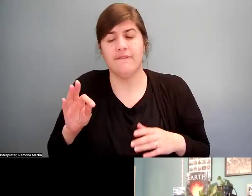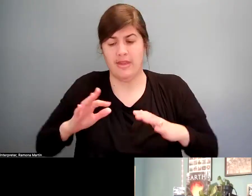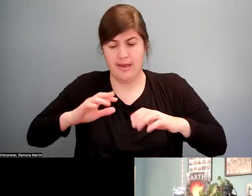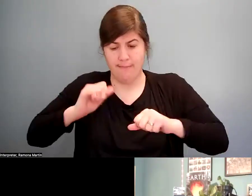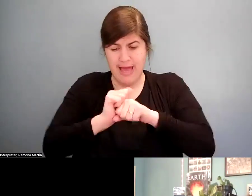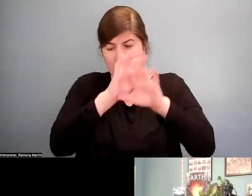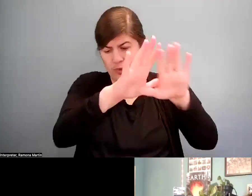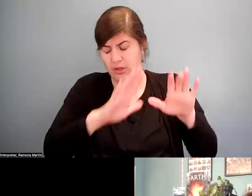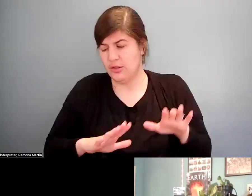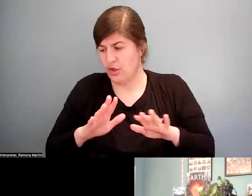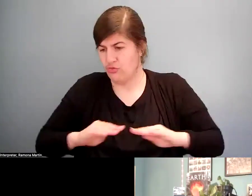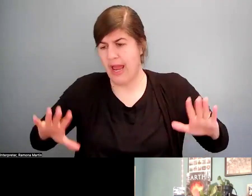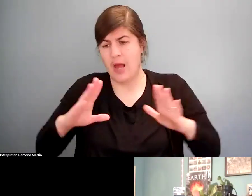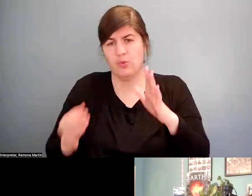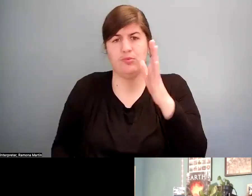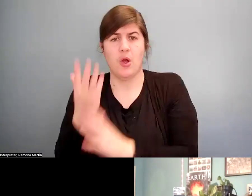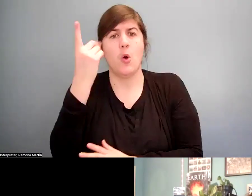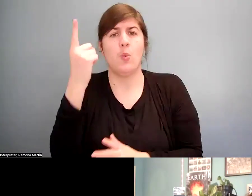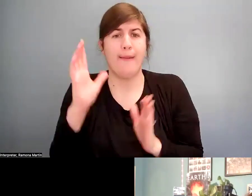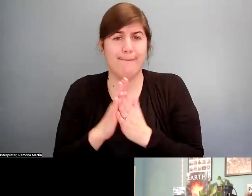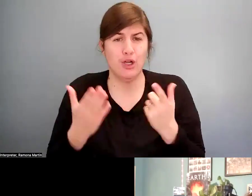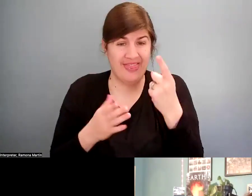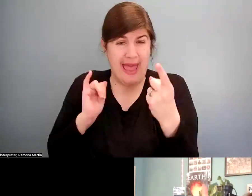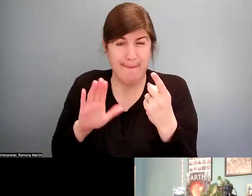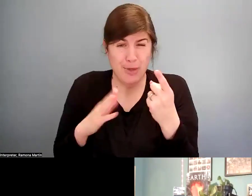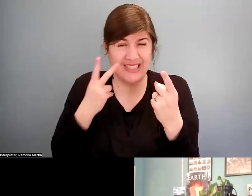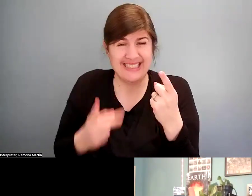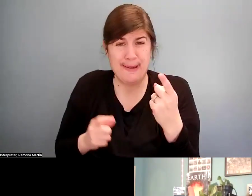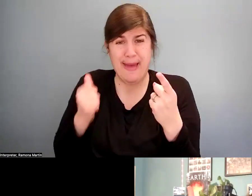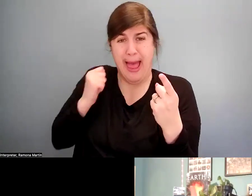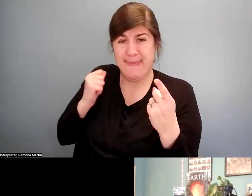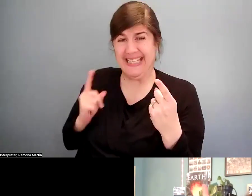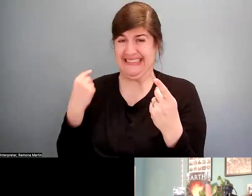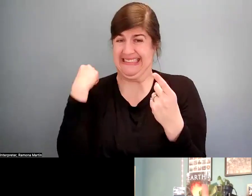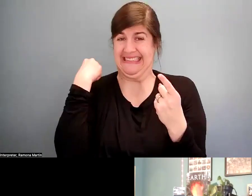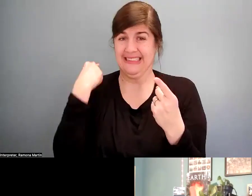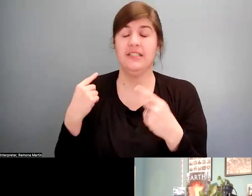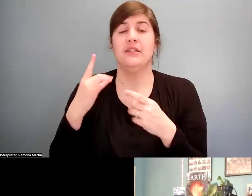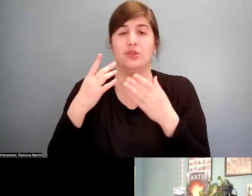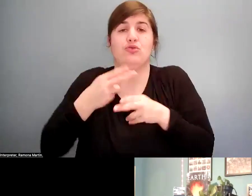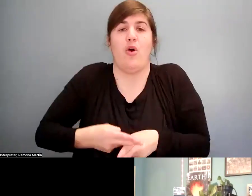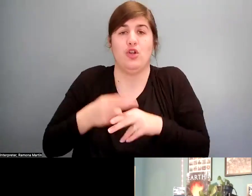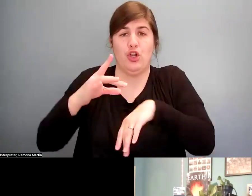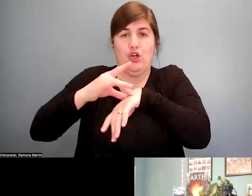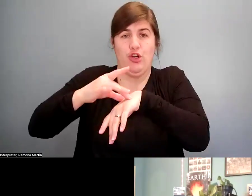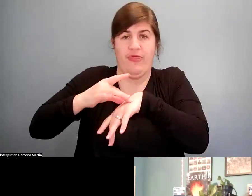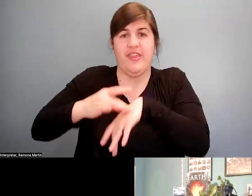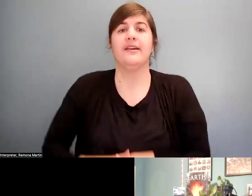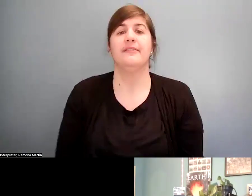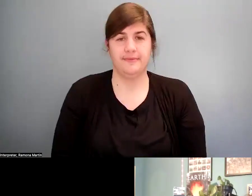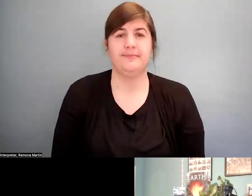but I got one book in particular, and it's right here behind me on my bookshelf, and it's just called Earth. And